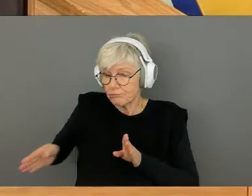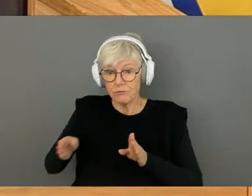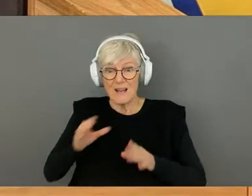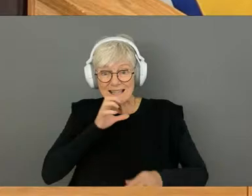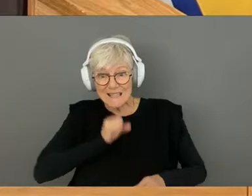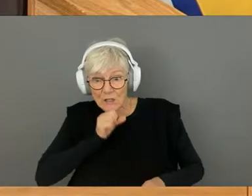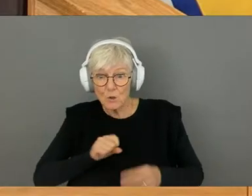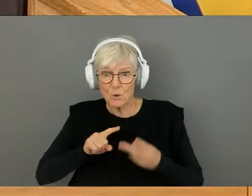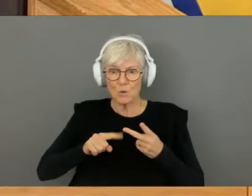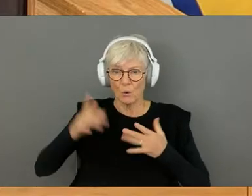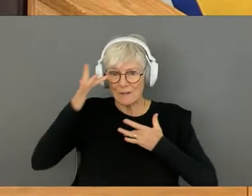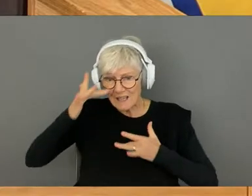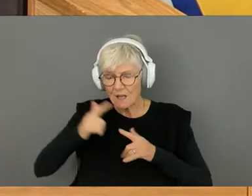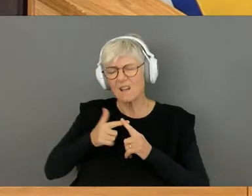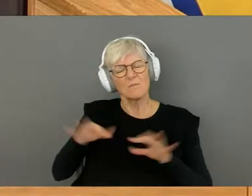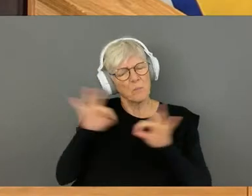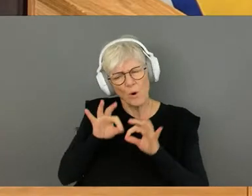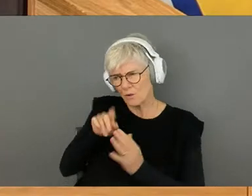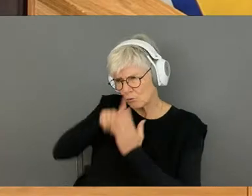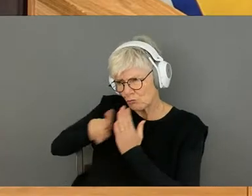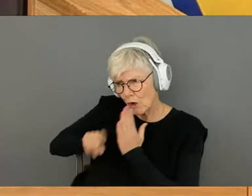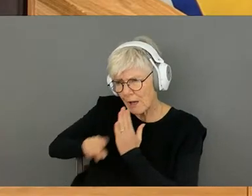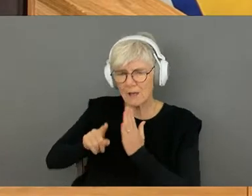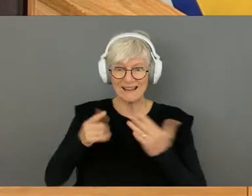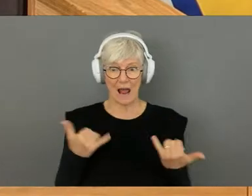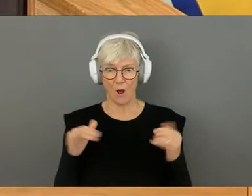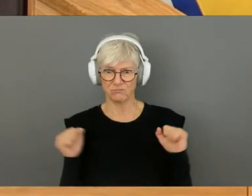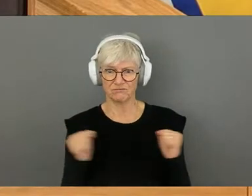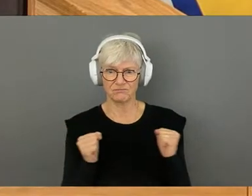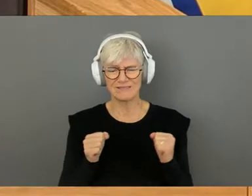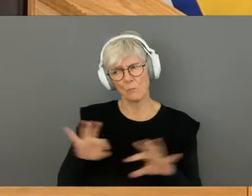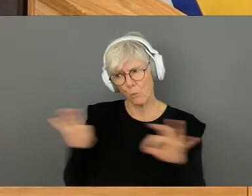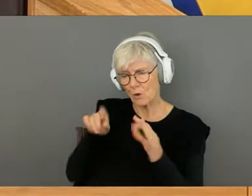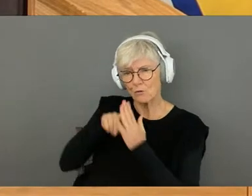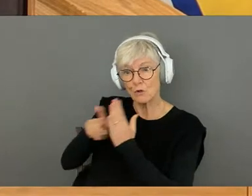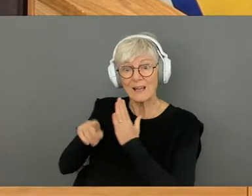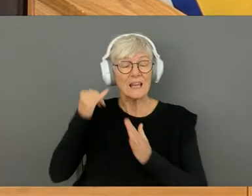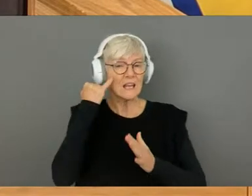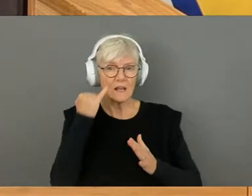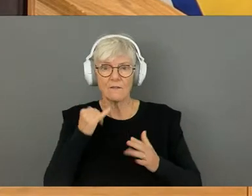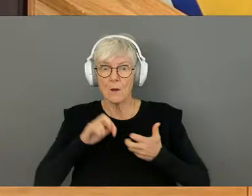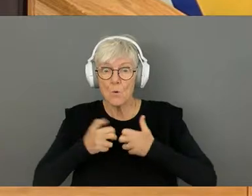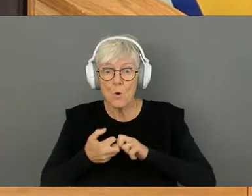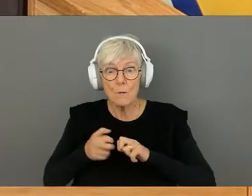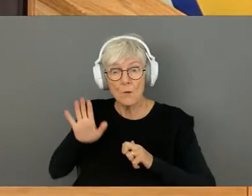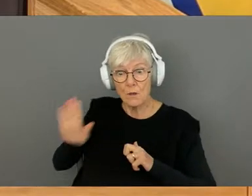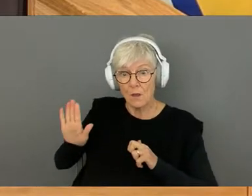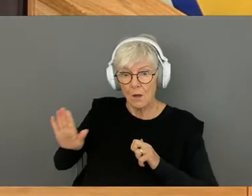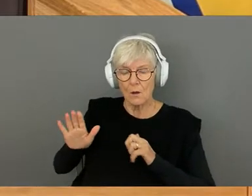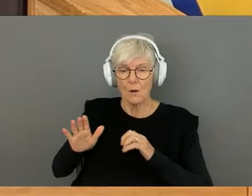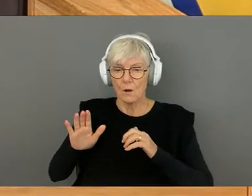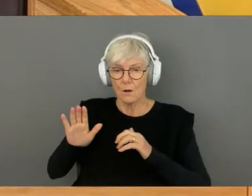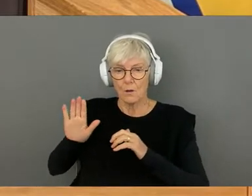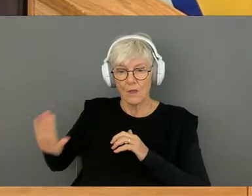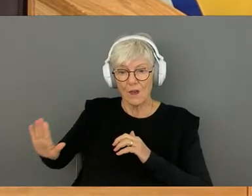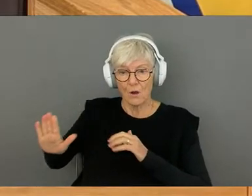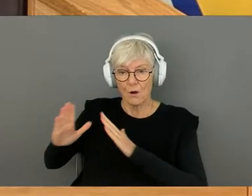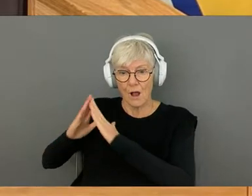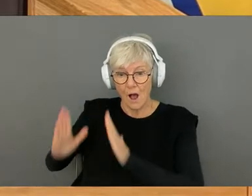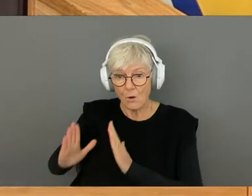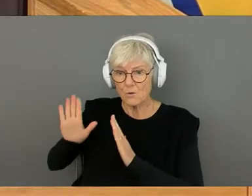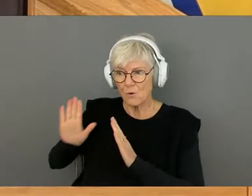and reach out to us or your local fire department if there is some issues with the individuals that are without